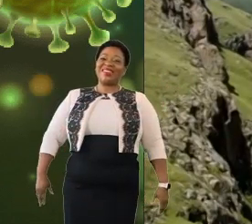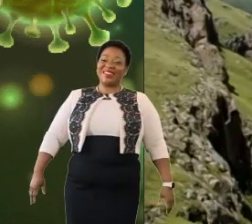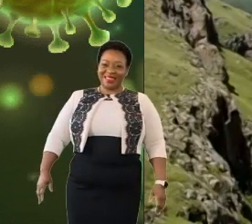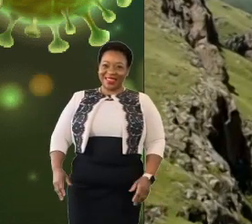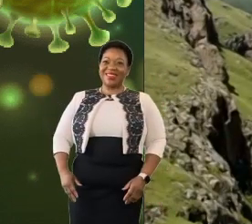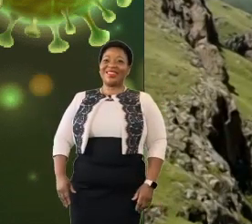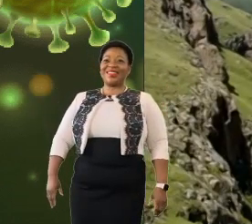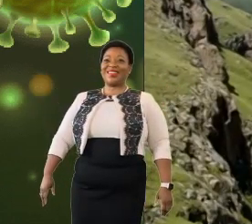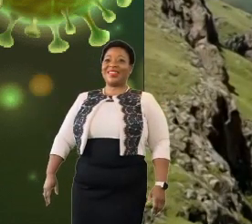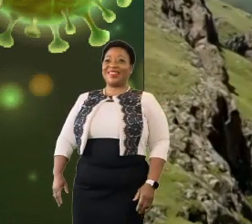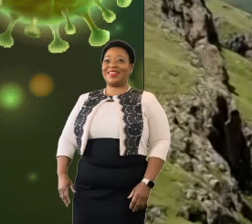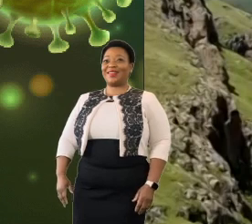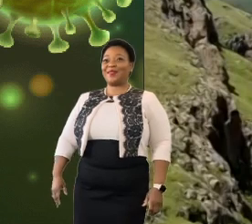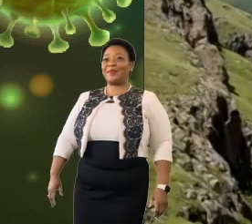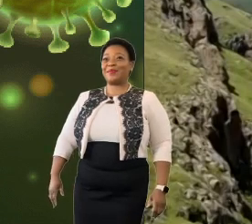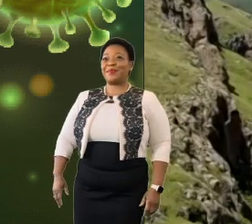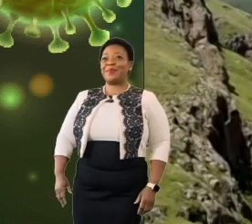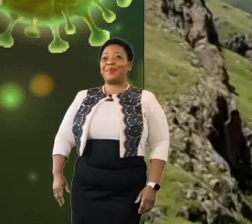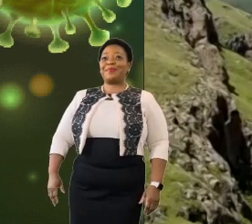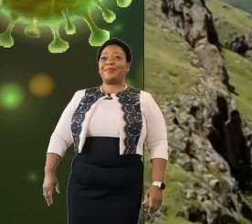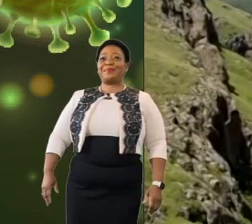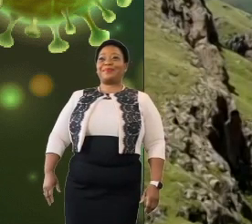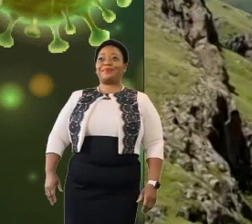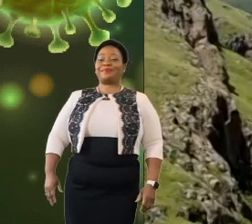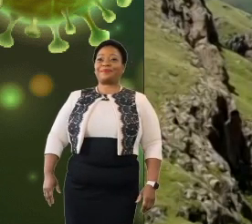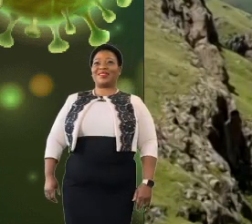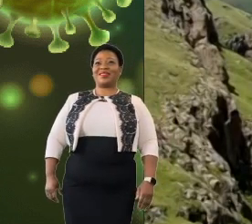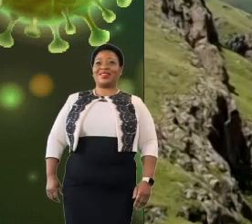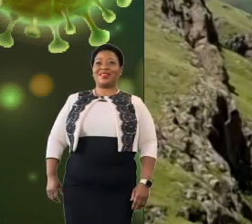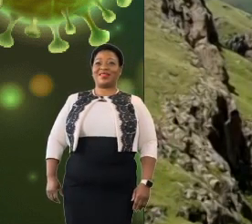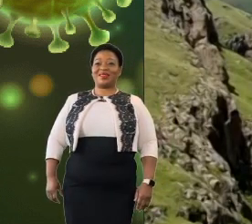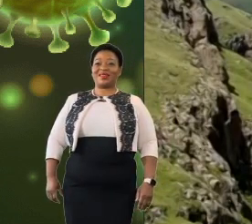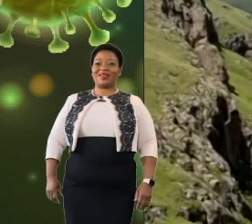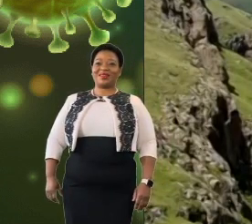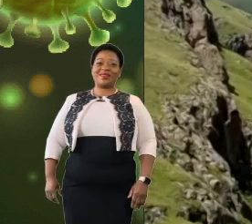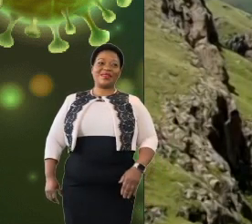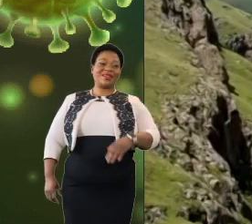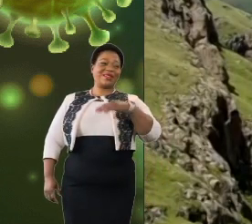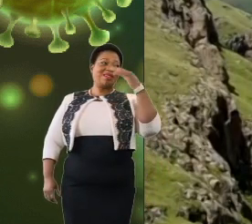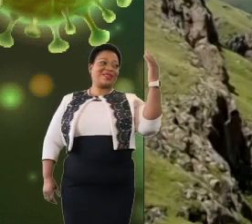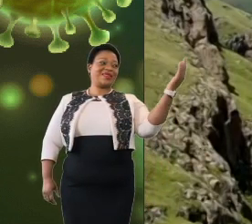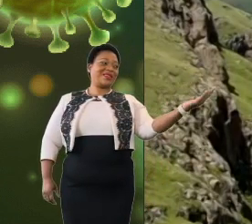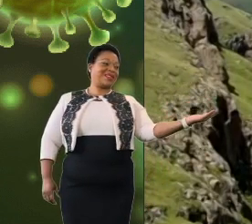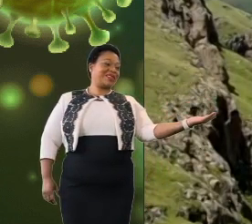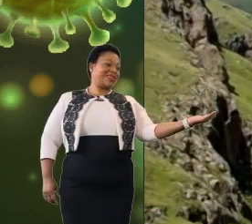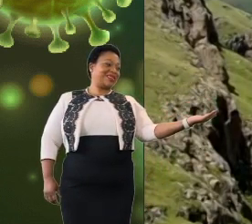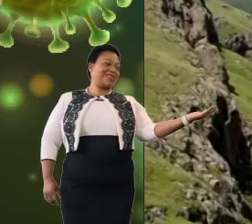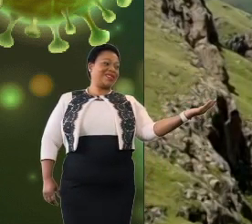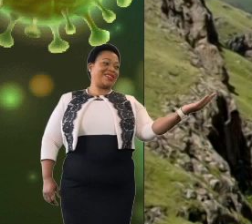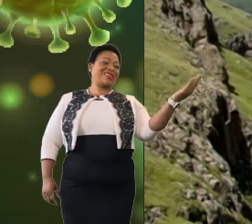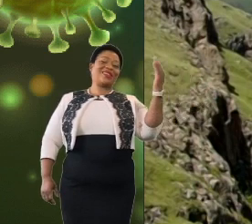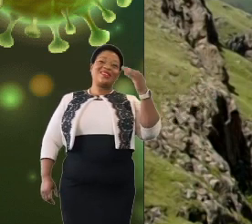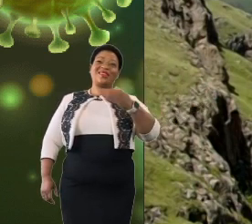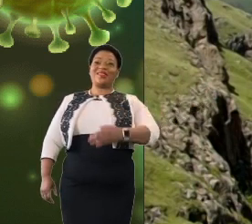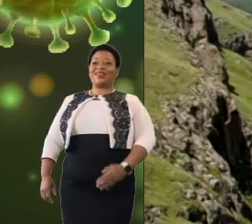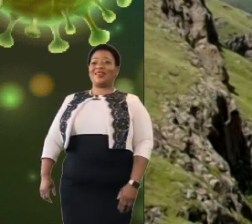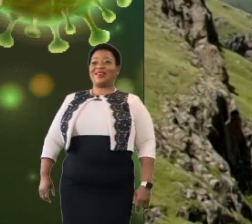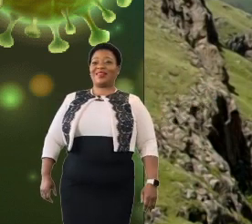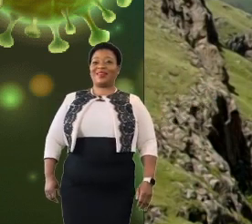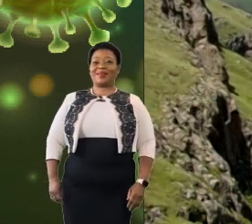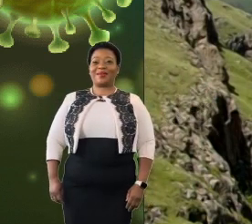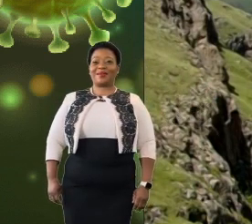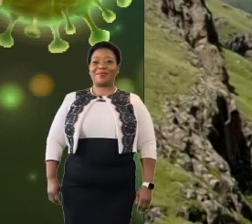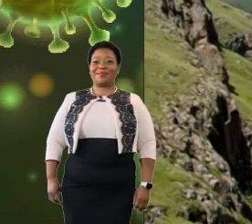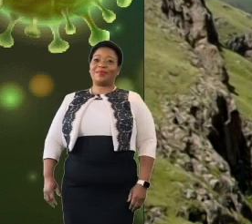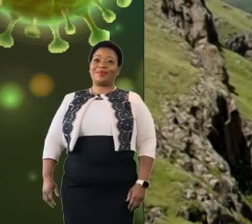looking, project owners are looking for a central point where they could knock on a door and say, look, this is what we intend to